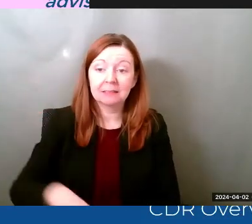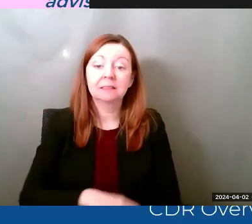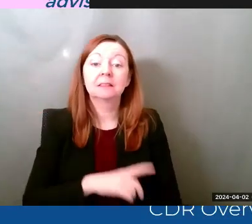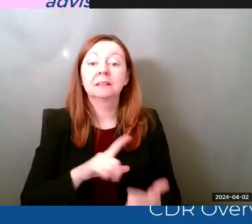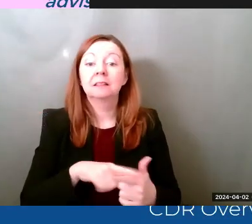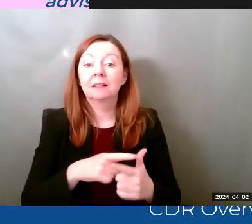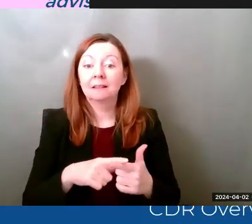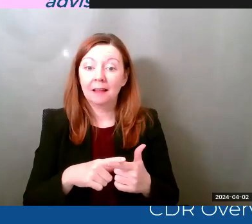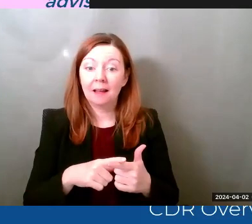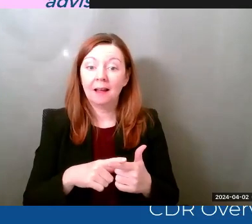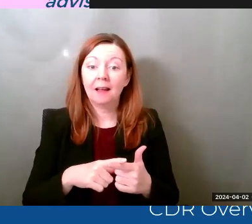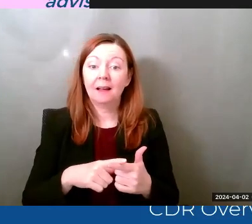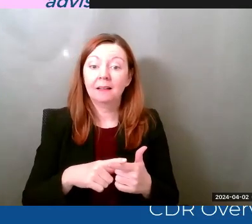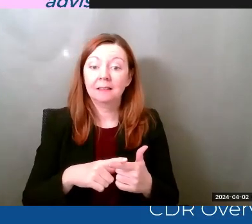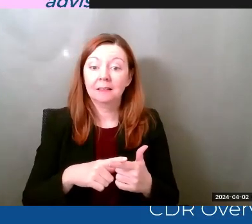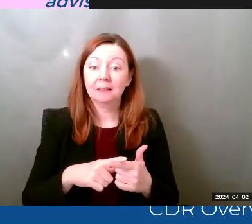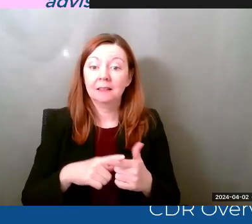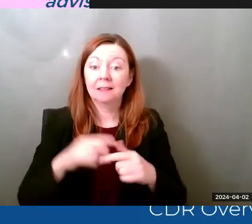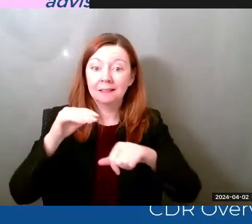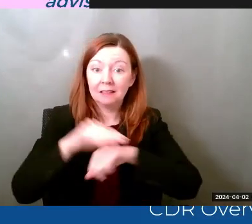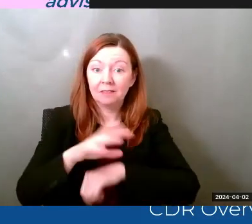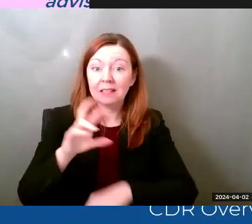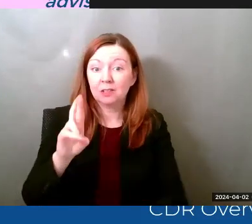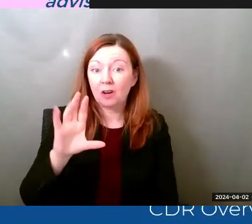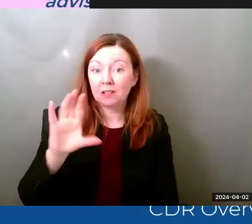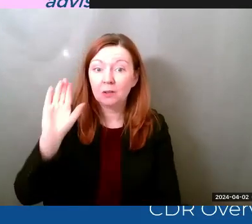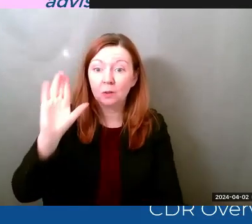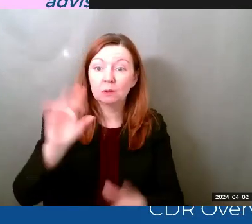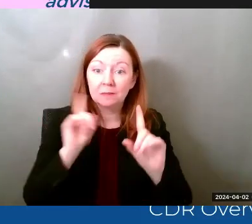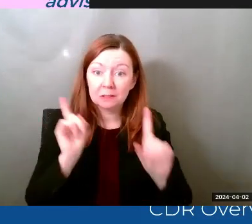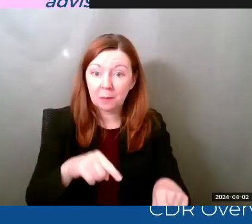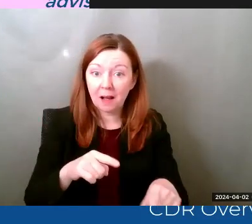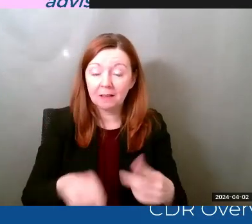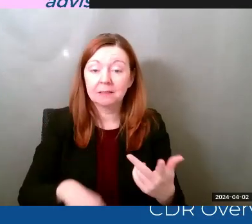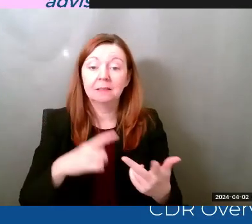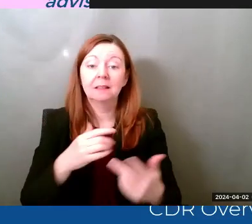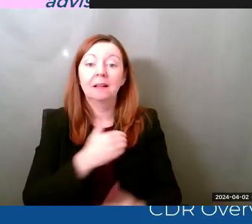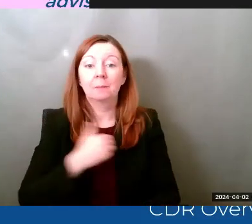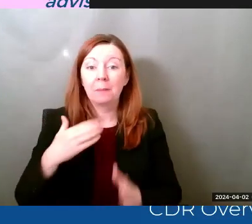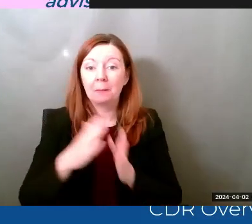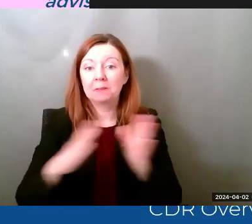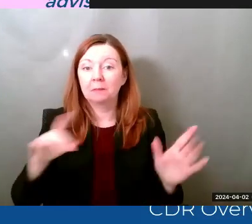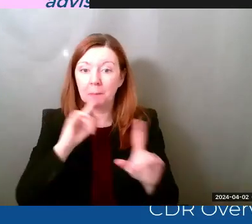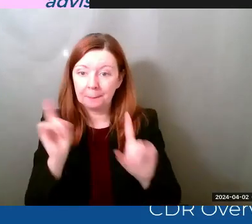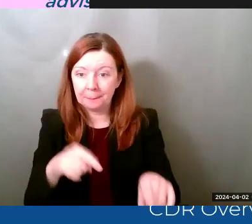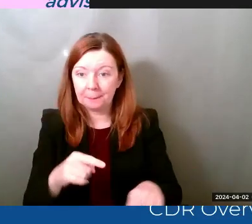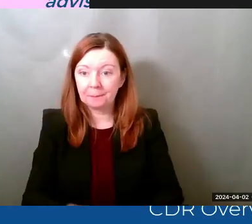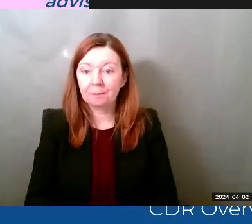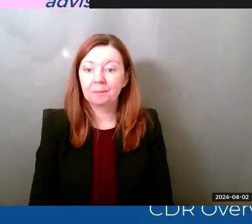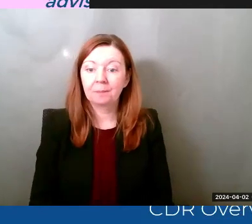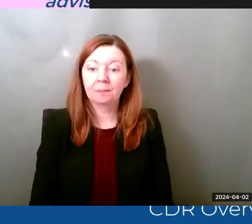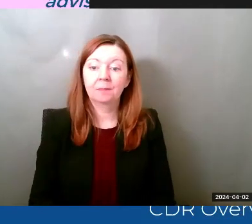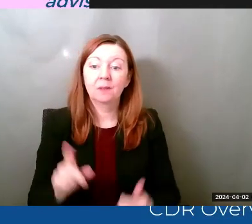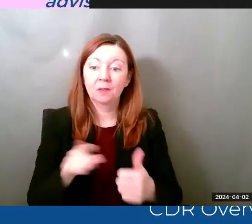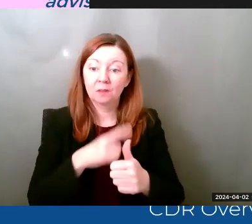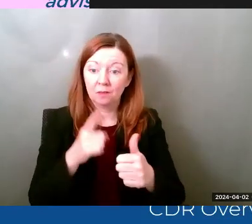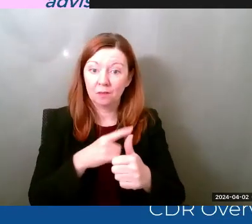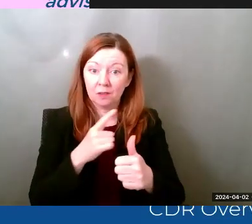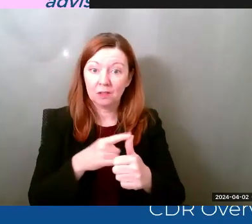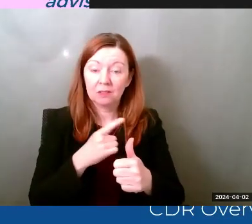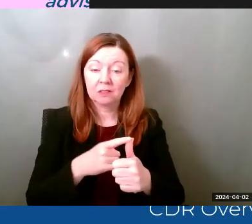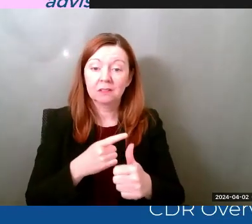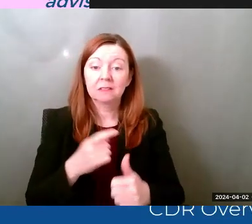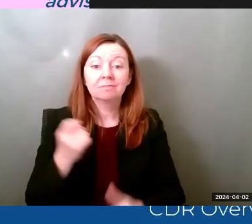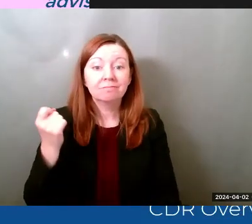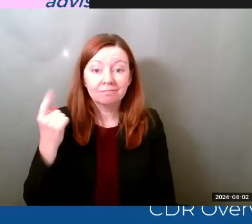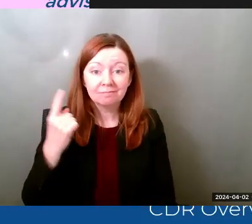by comments from the affected RCOs, as well as members of the public. First,